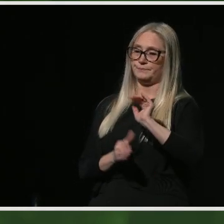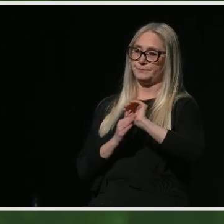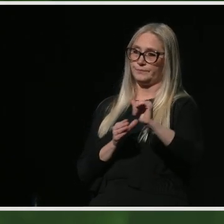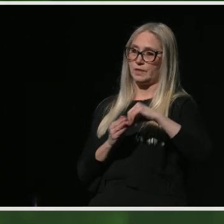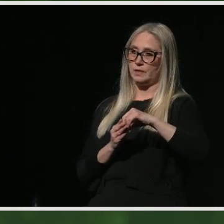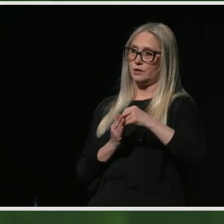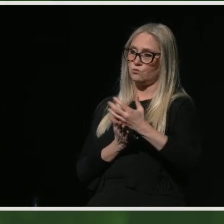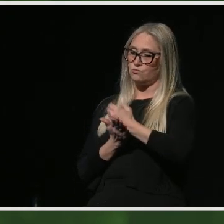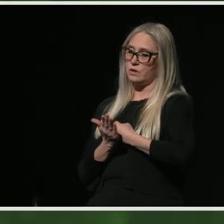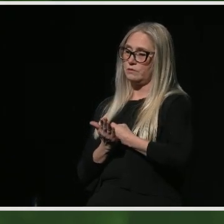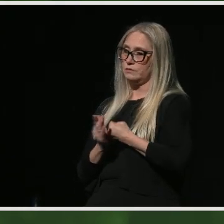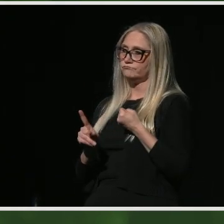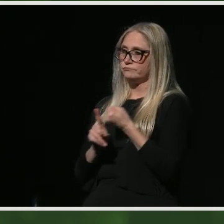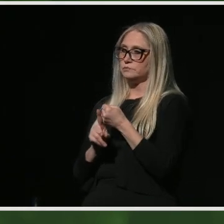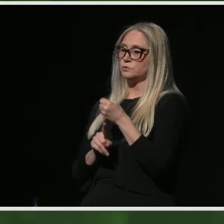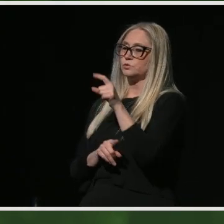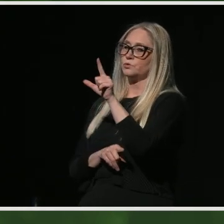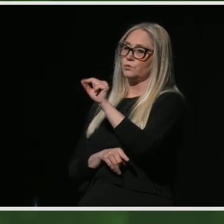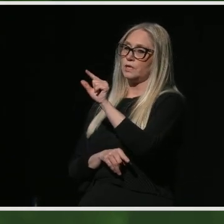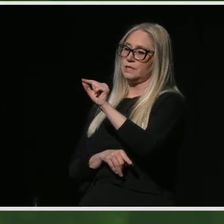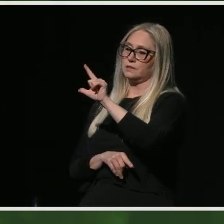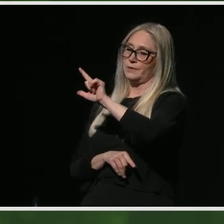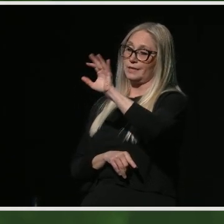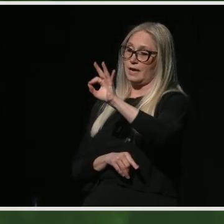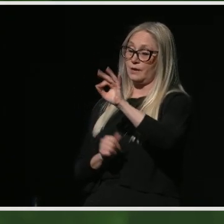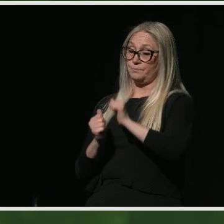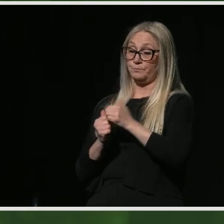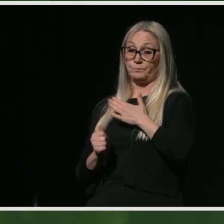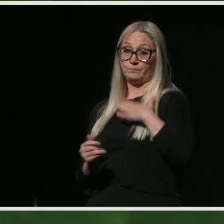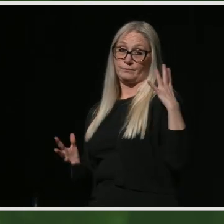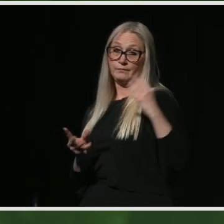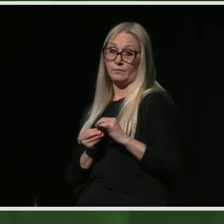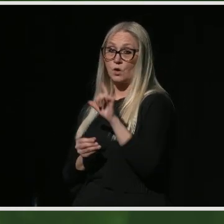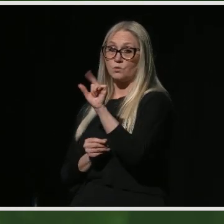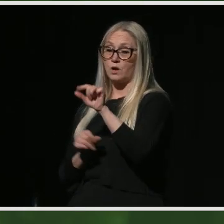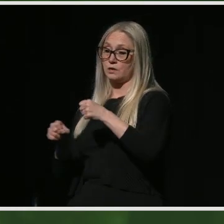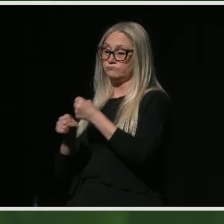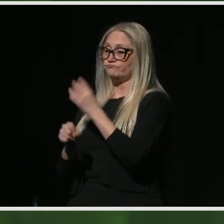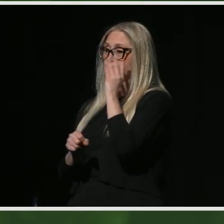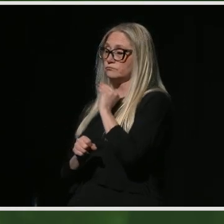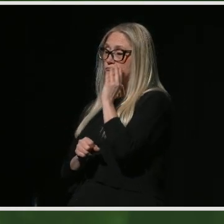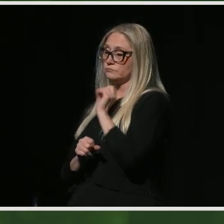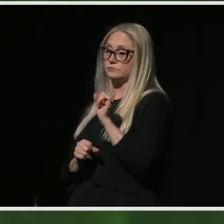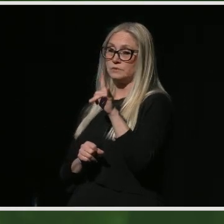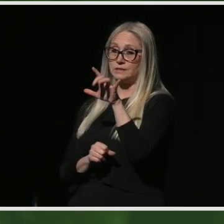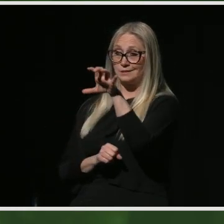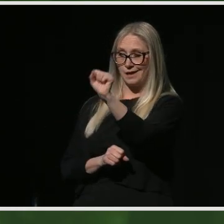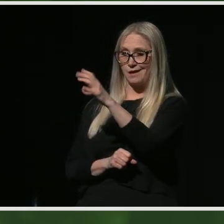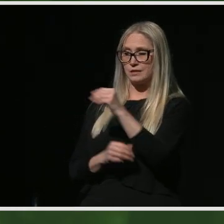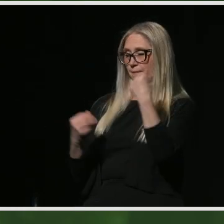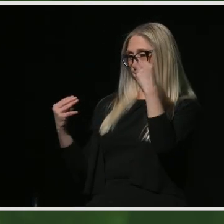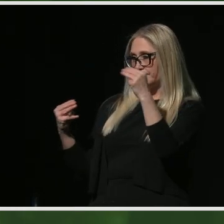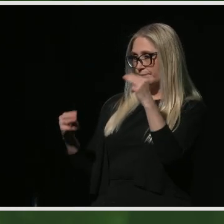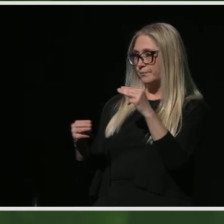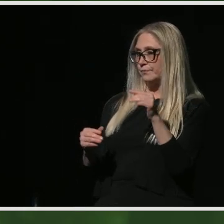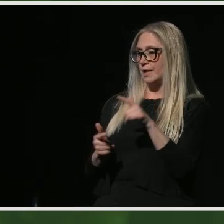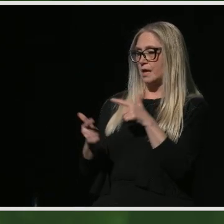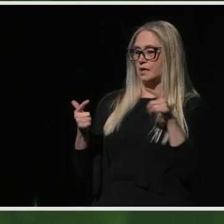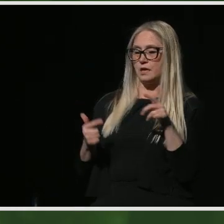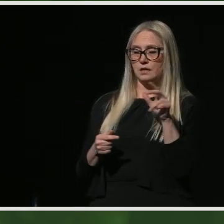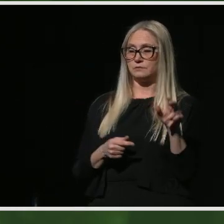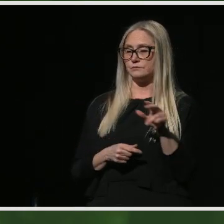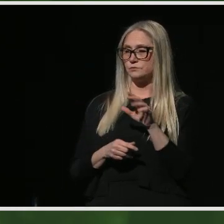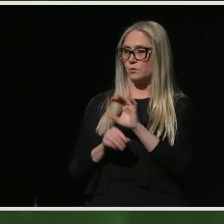2029. With my 20 years of sales and marketing experience at large media organizations like NBC